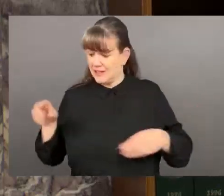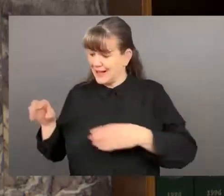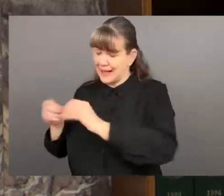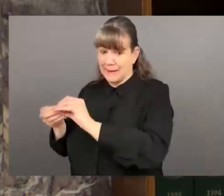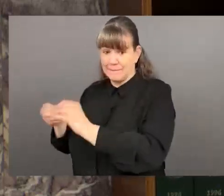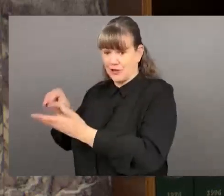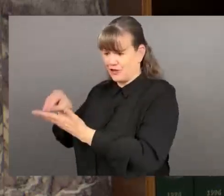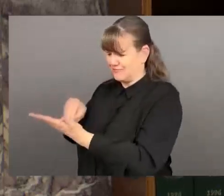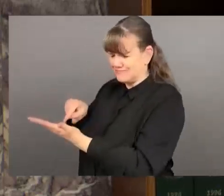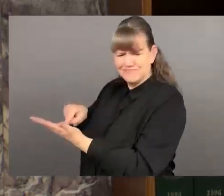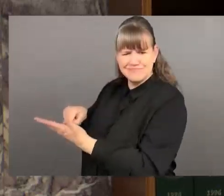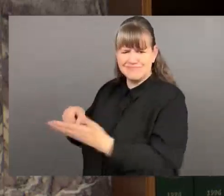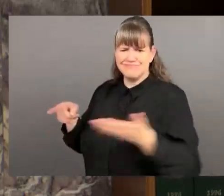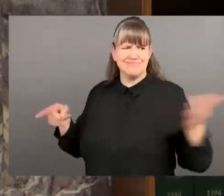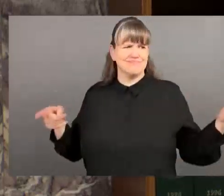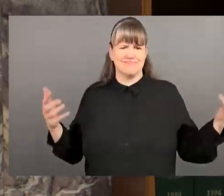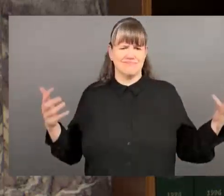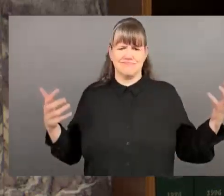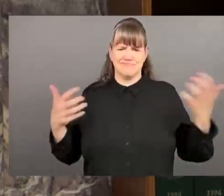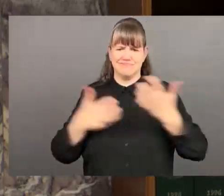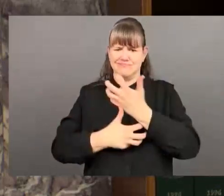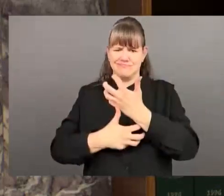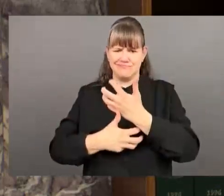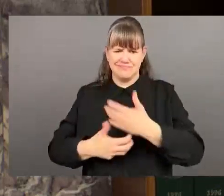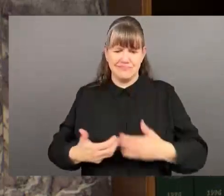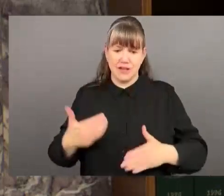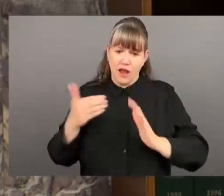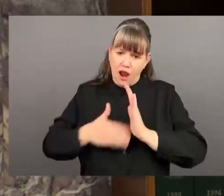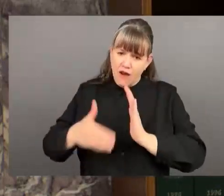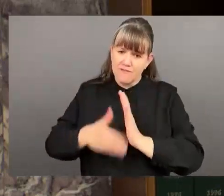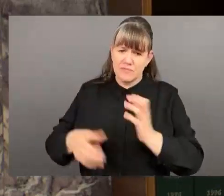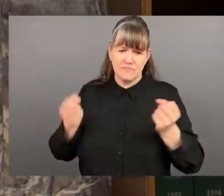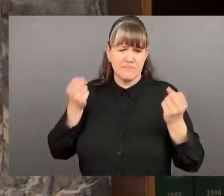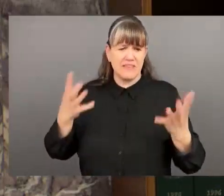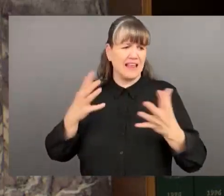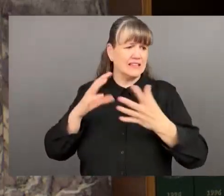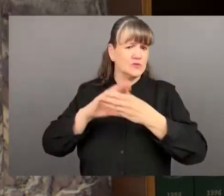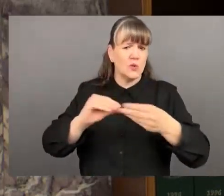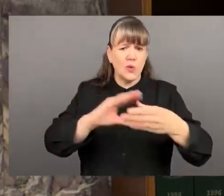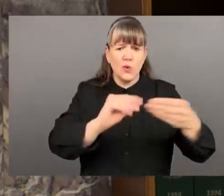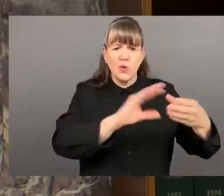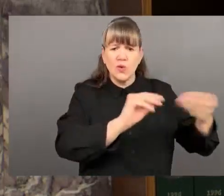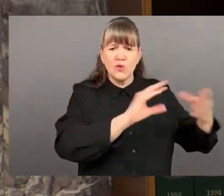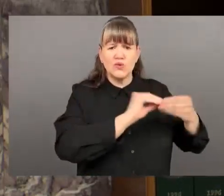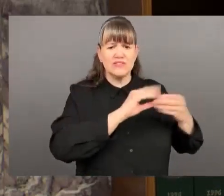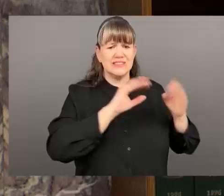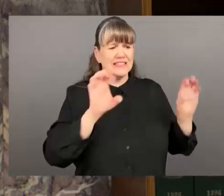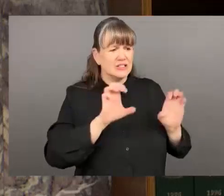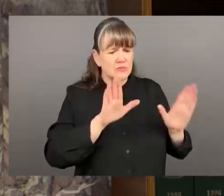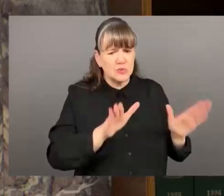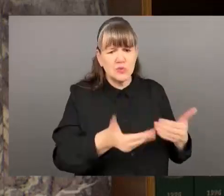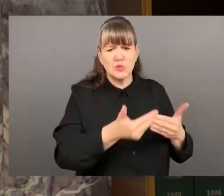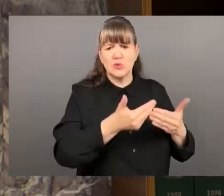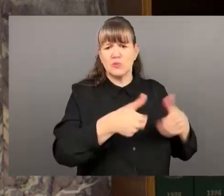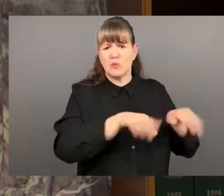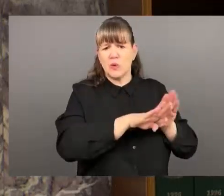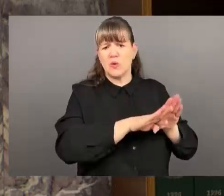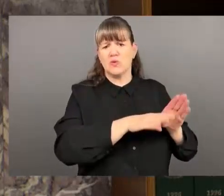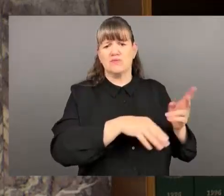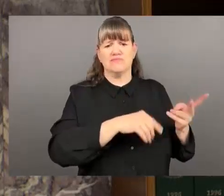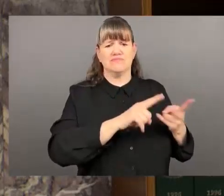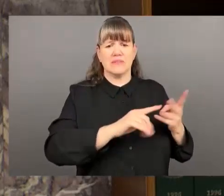personal stories, ER closures, pediatric wards are shuttered. I have a child, I have